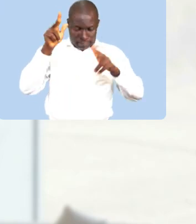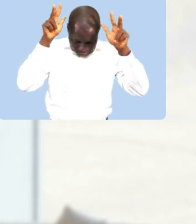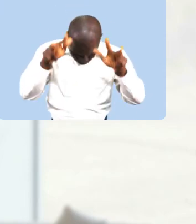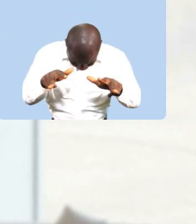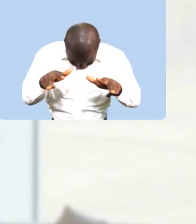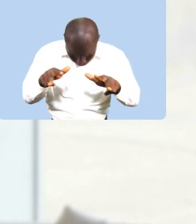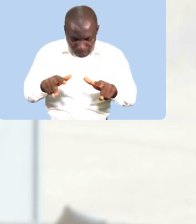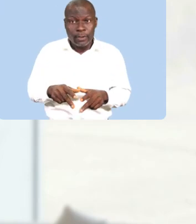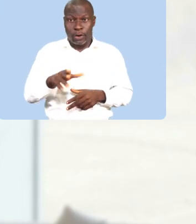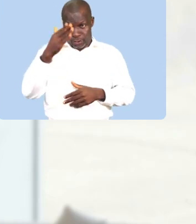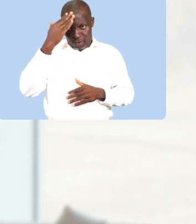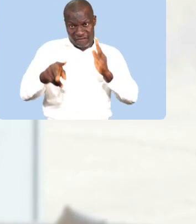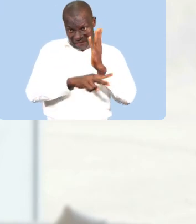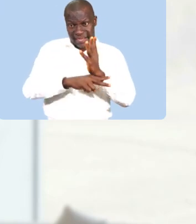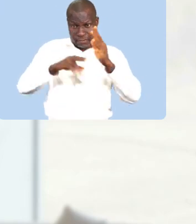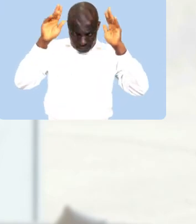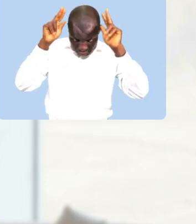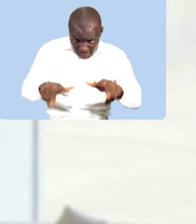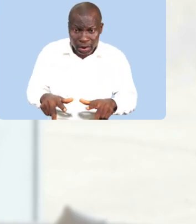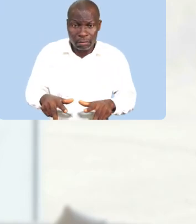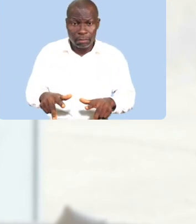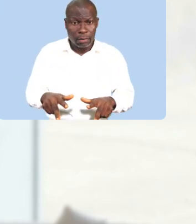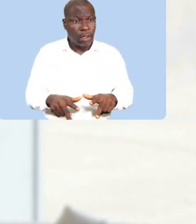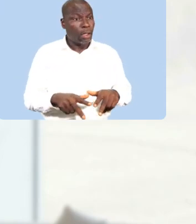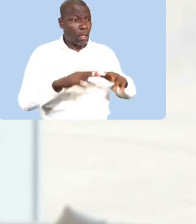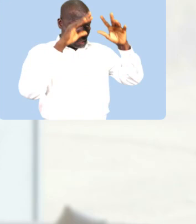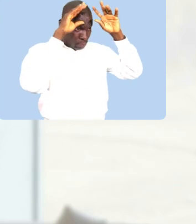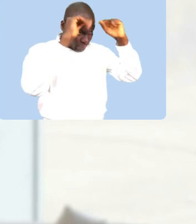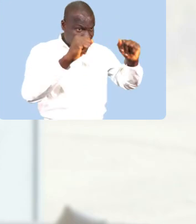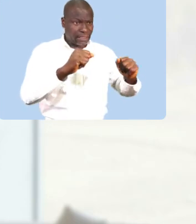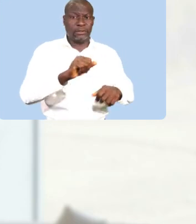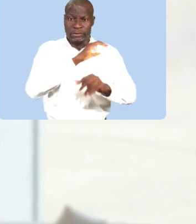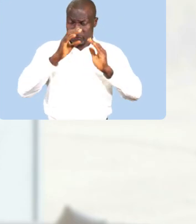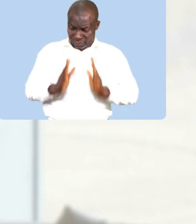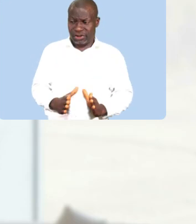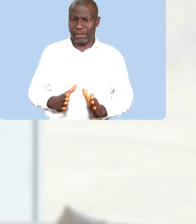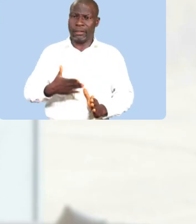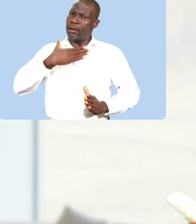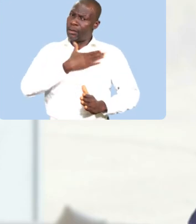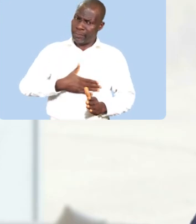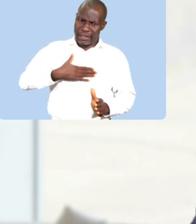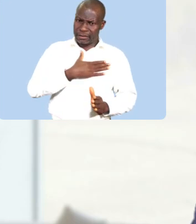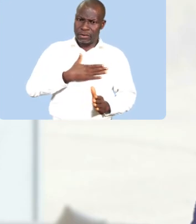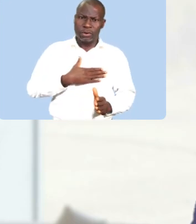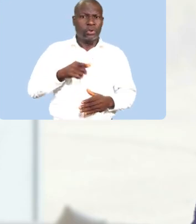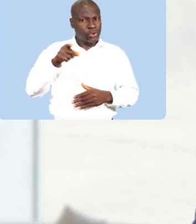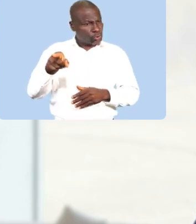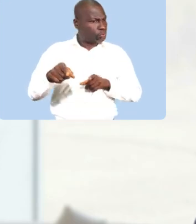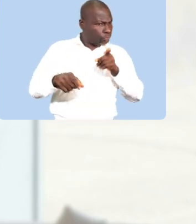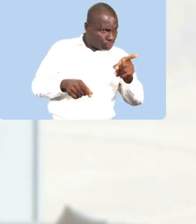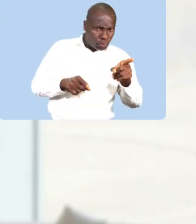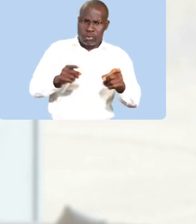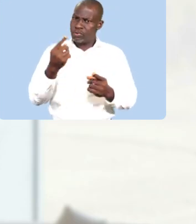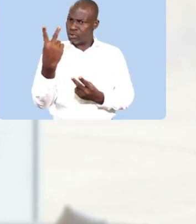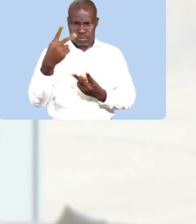so you belong to the Bible ya vice president minim se wo ka se wo ya Muslim so